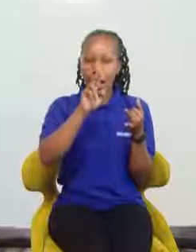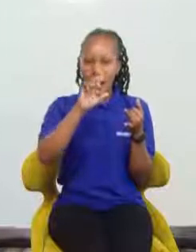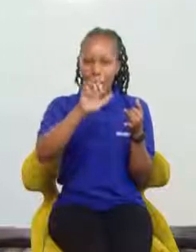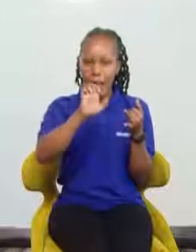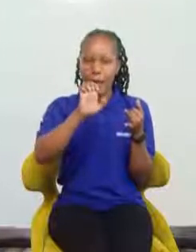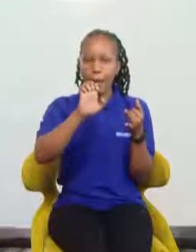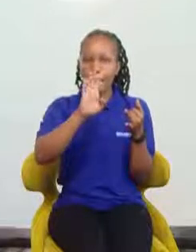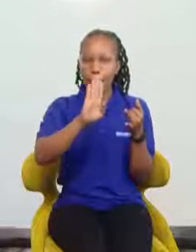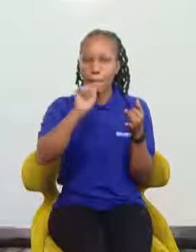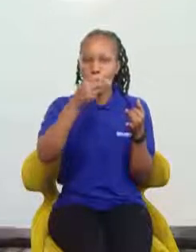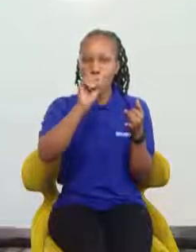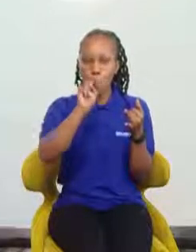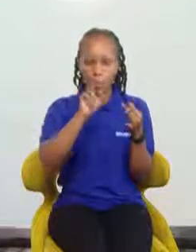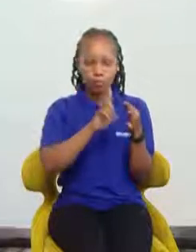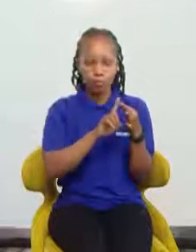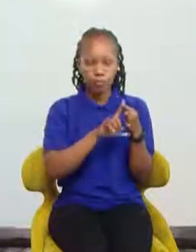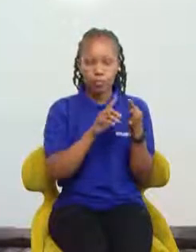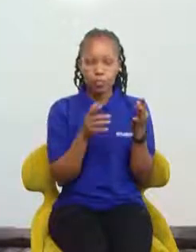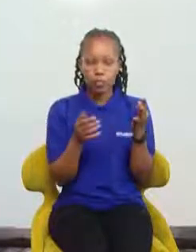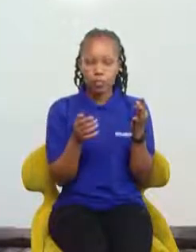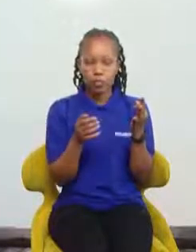you. And Baguette?